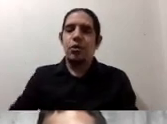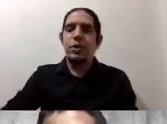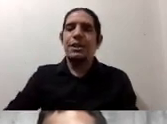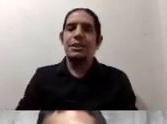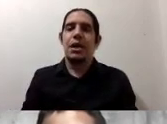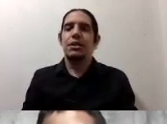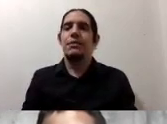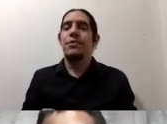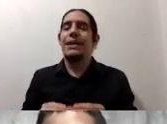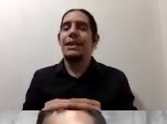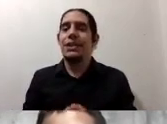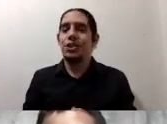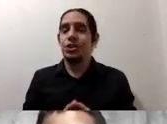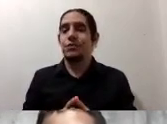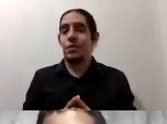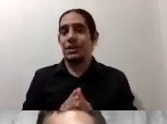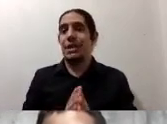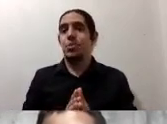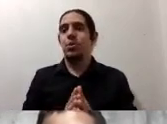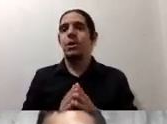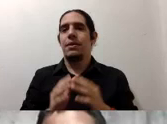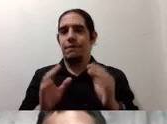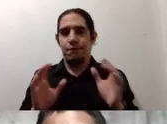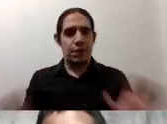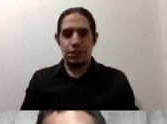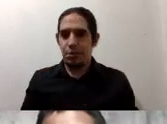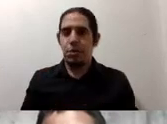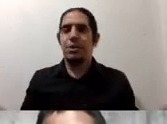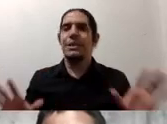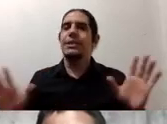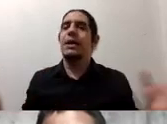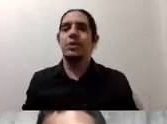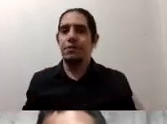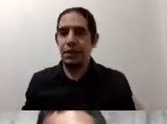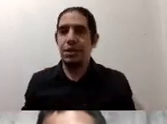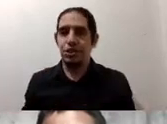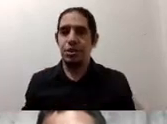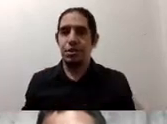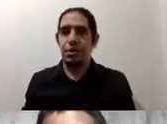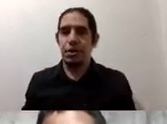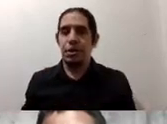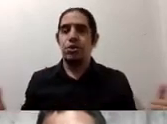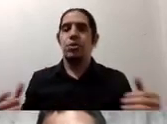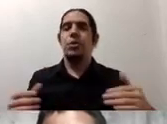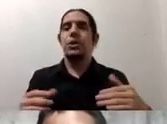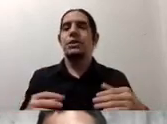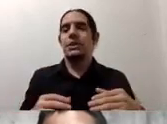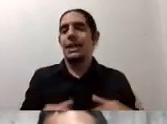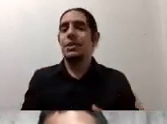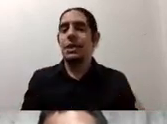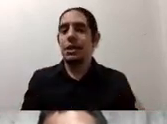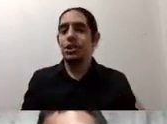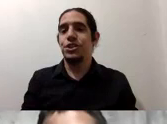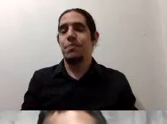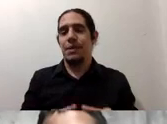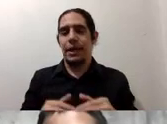Here, we discuss different issues. For example, first of all, the types of English. You know, there is